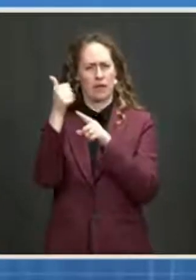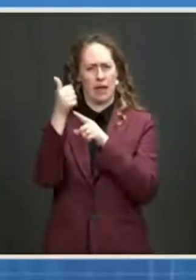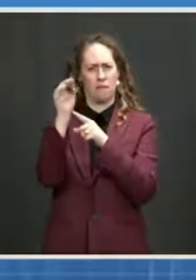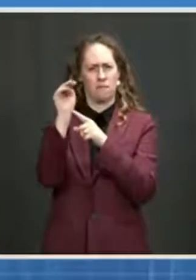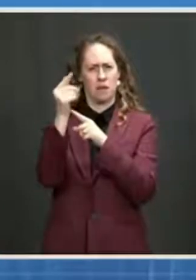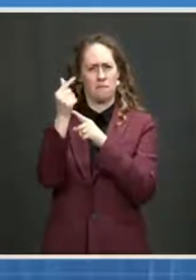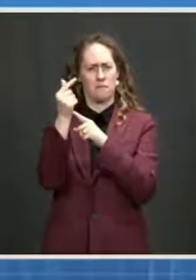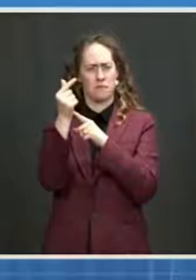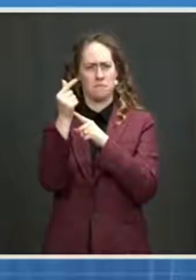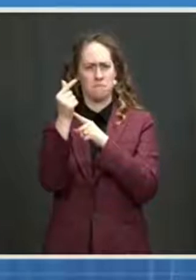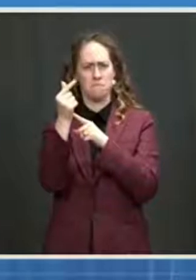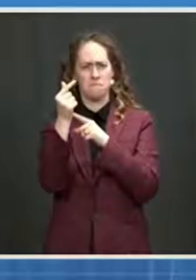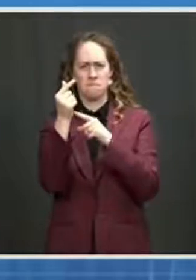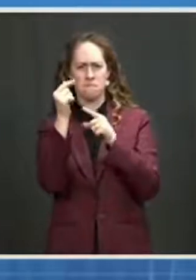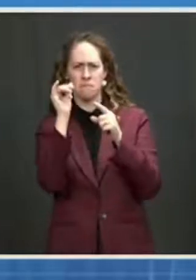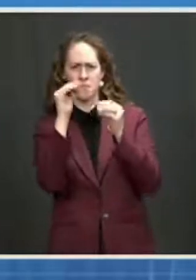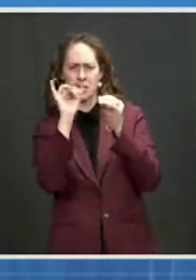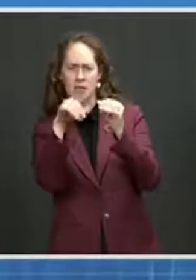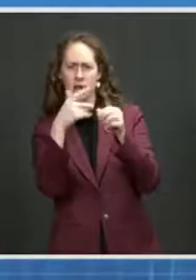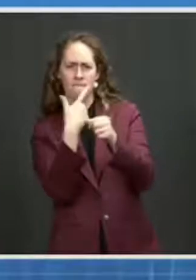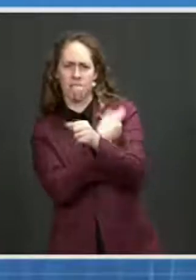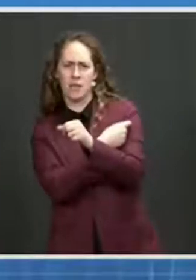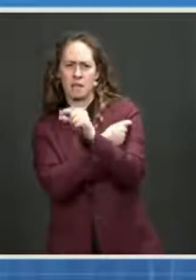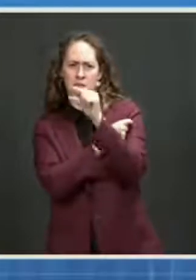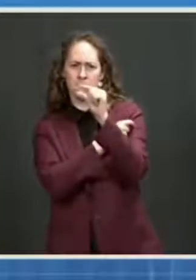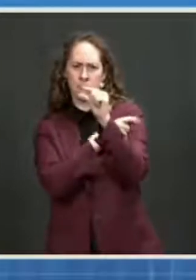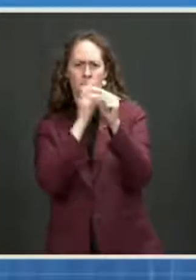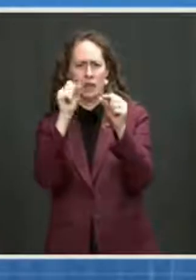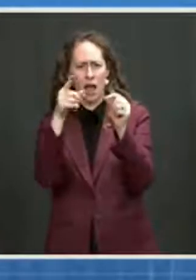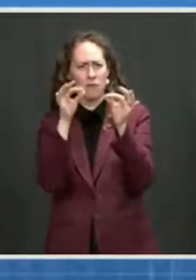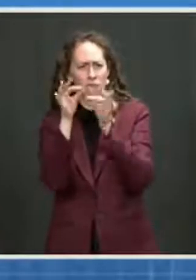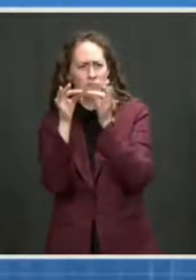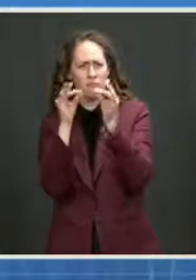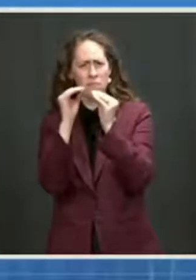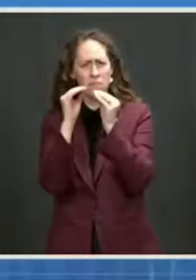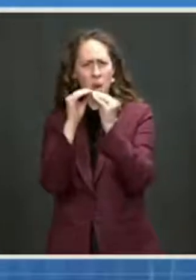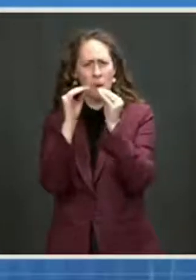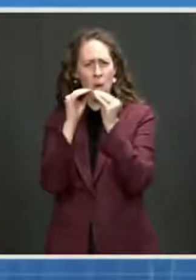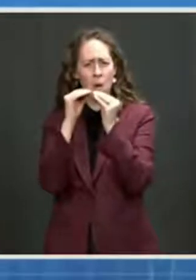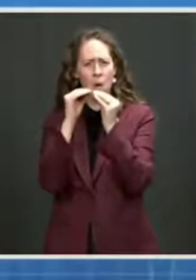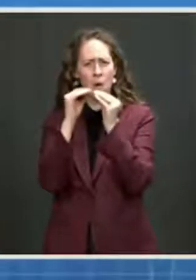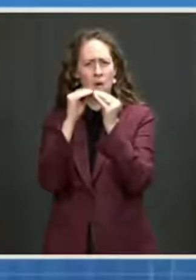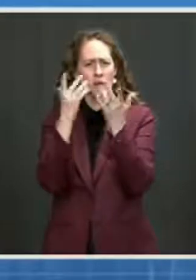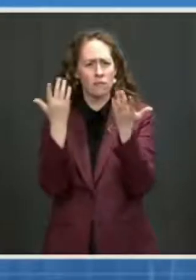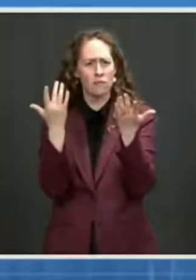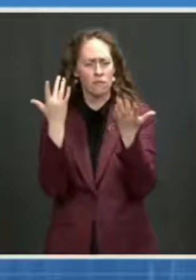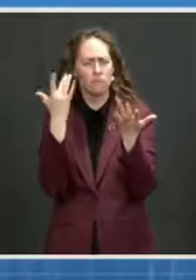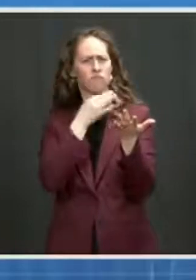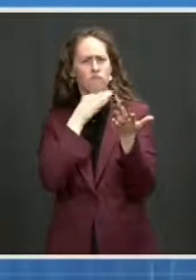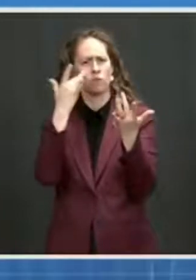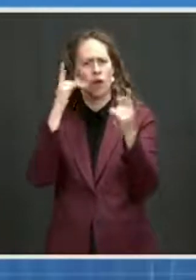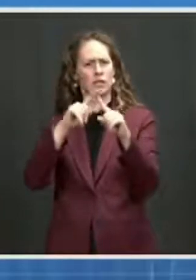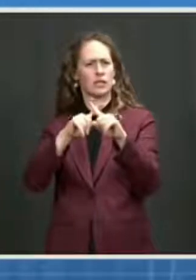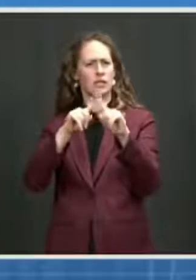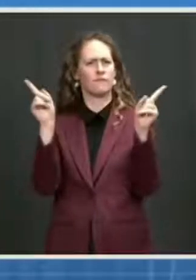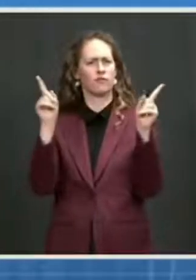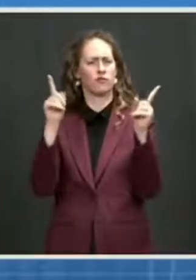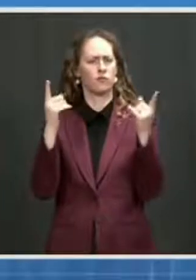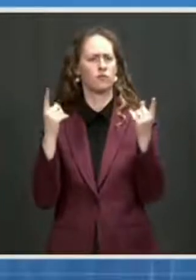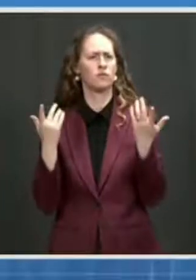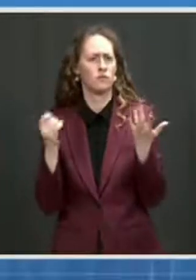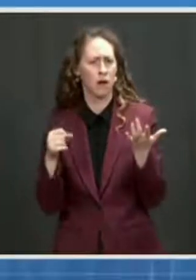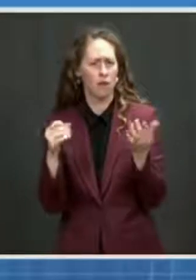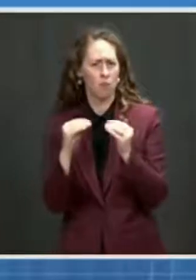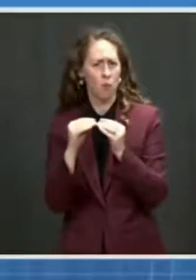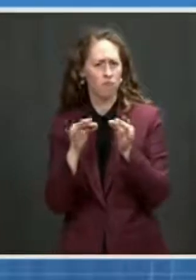comment on the significance of that lower dose for kids and the significance of these trials in general. Thanks. Why don't I